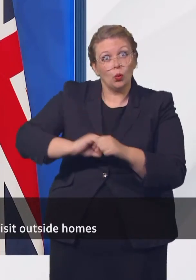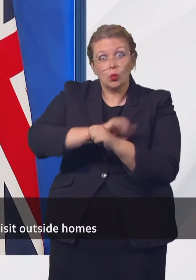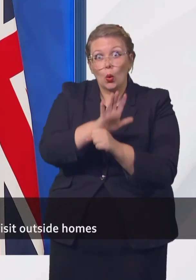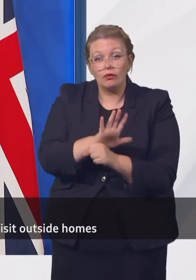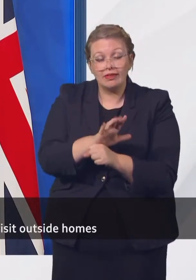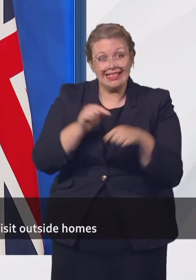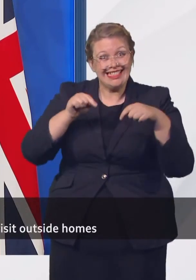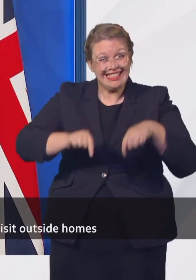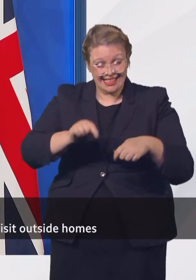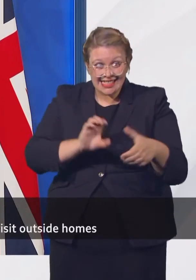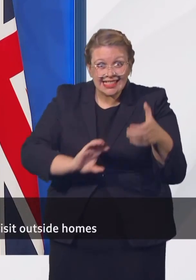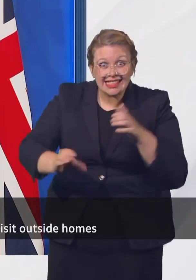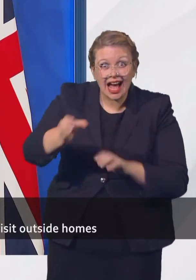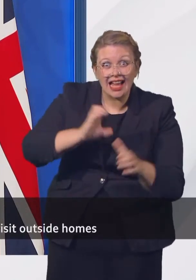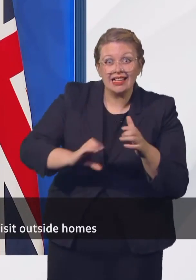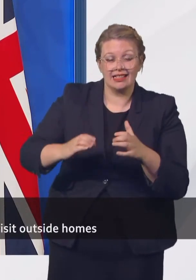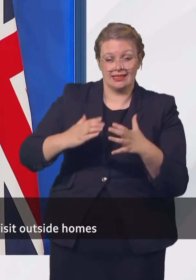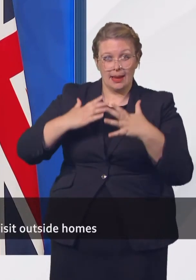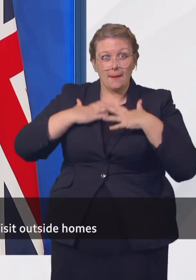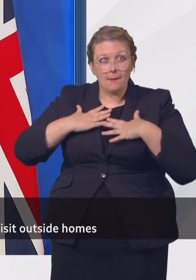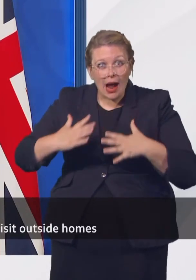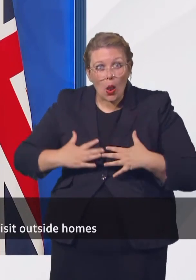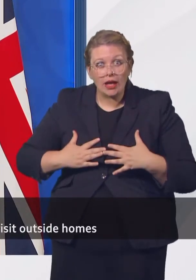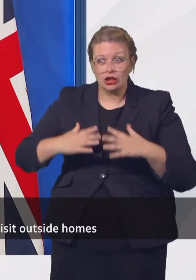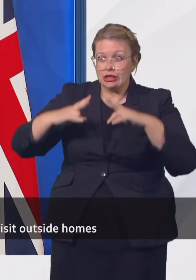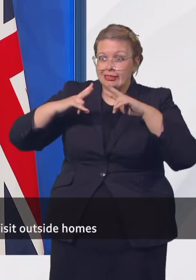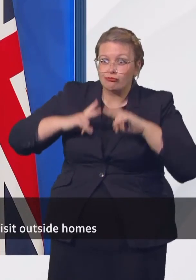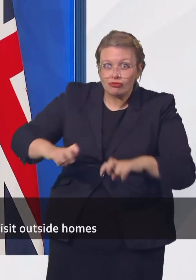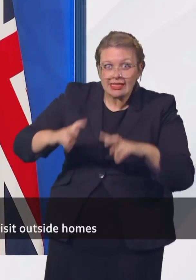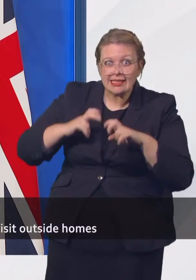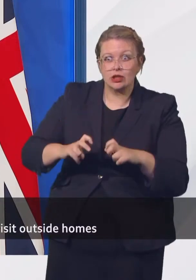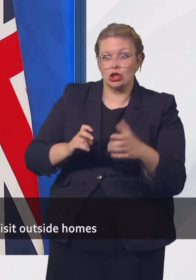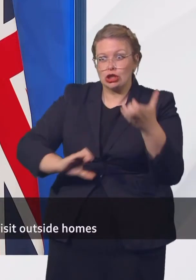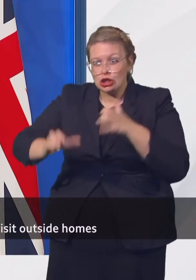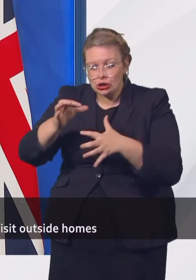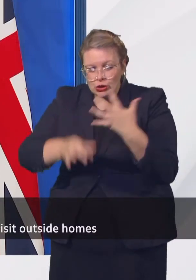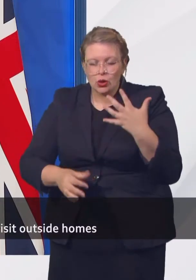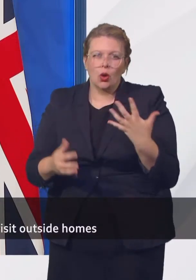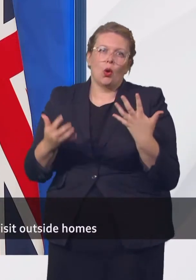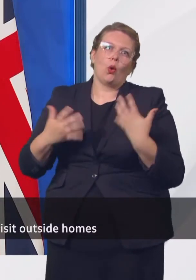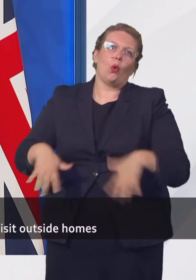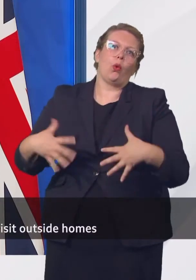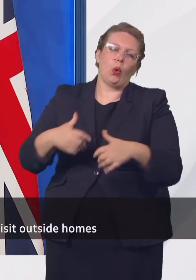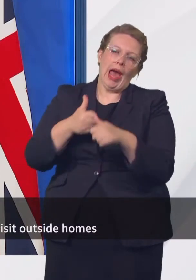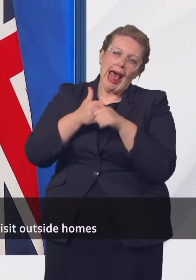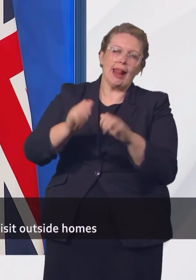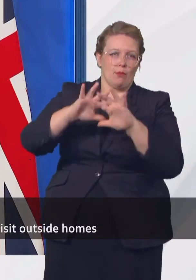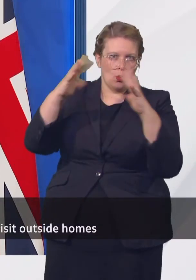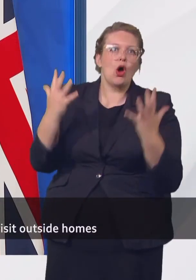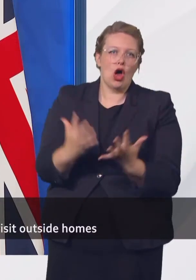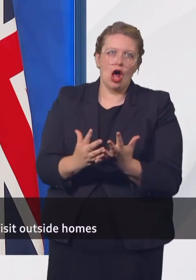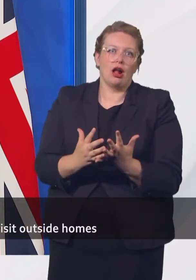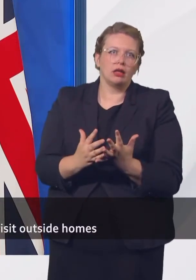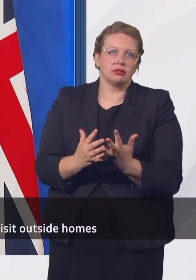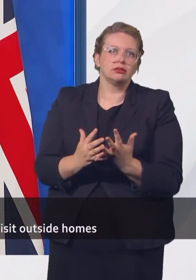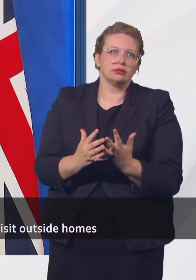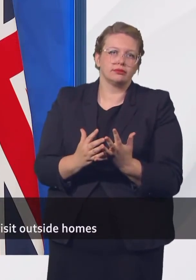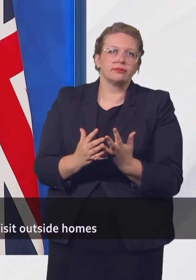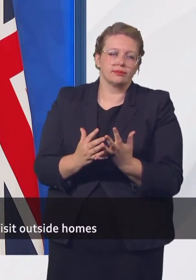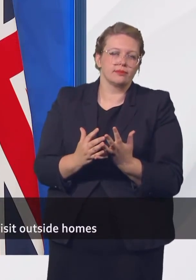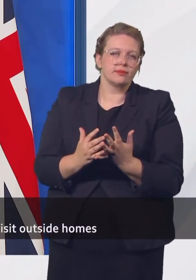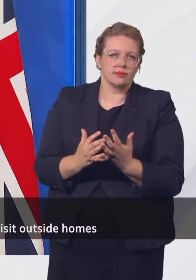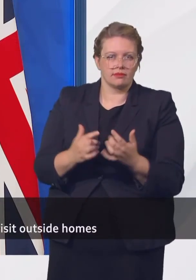and biomedical research have given a huge amount to the world. Probably